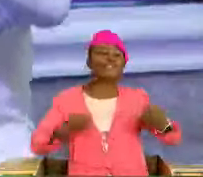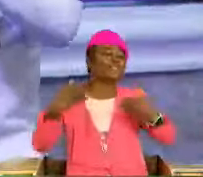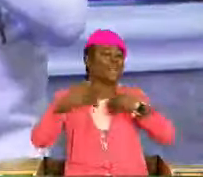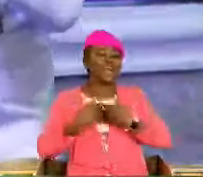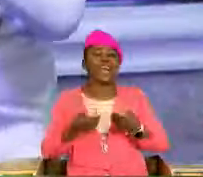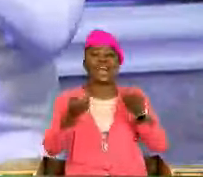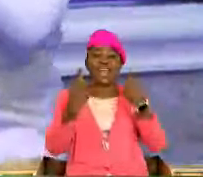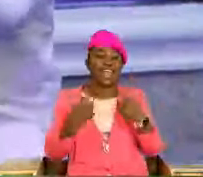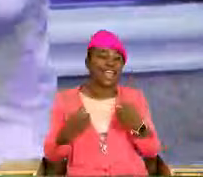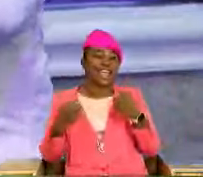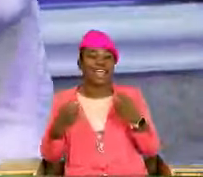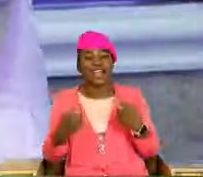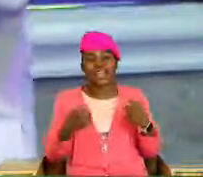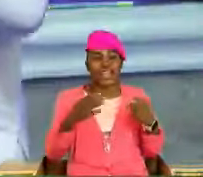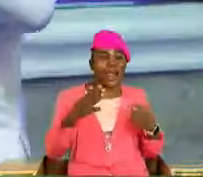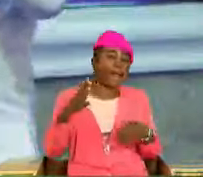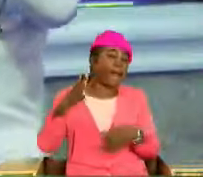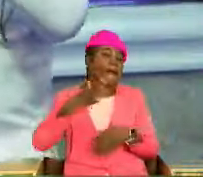hallelu